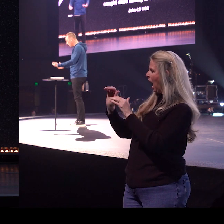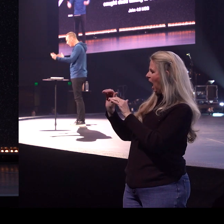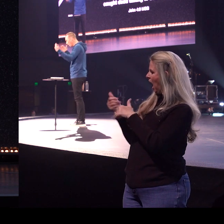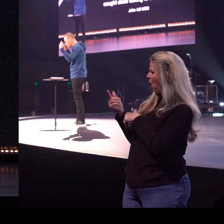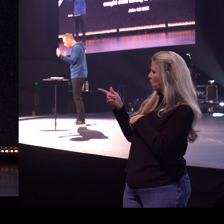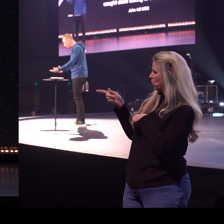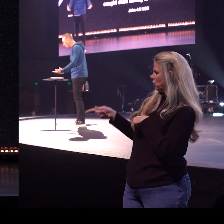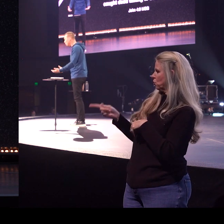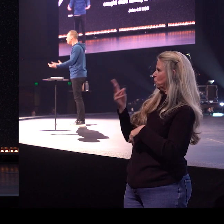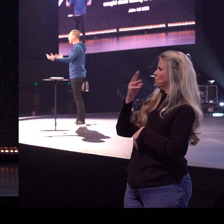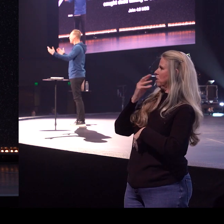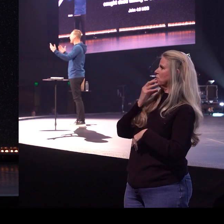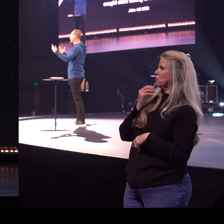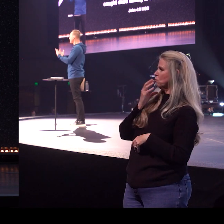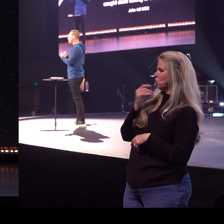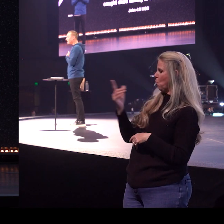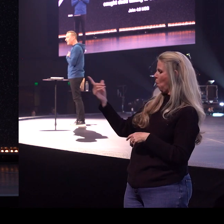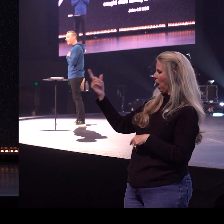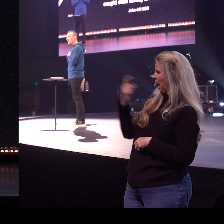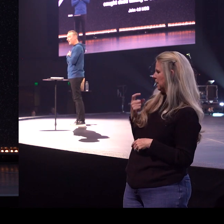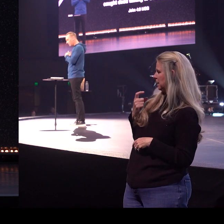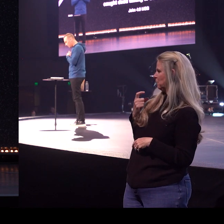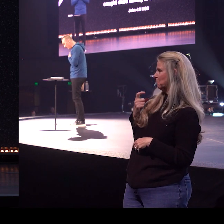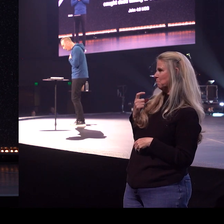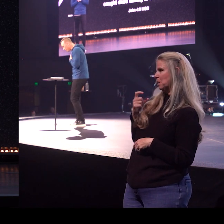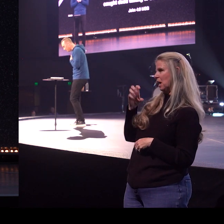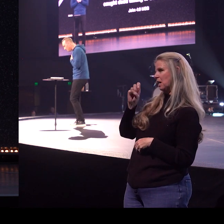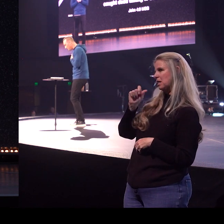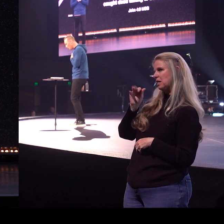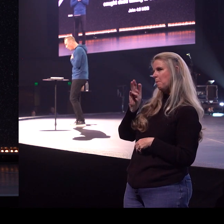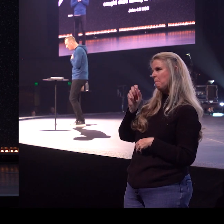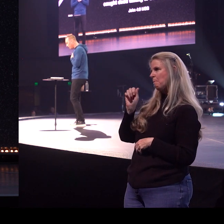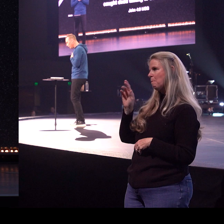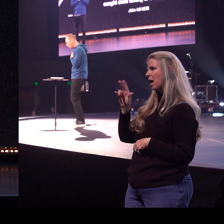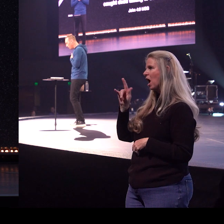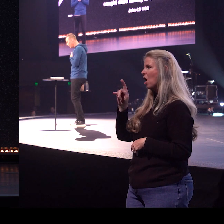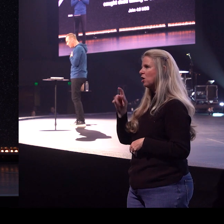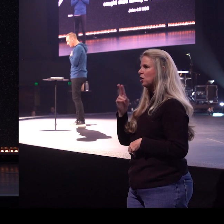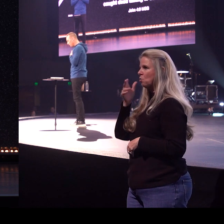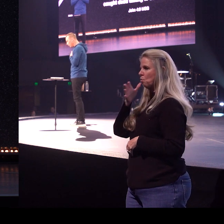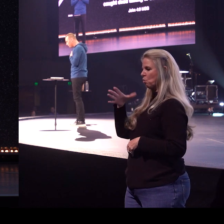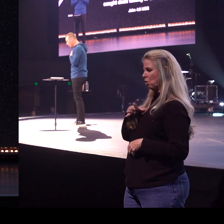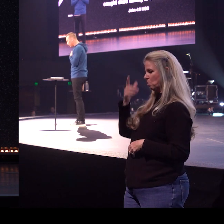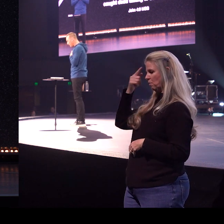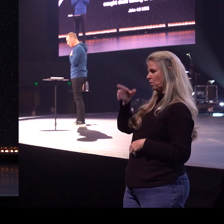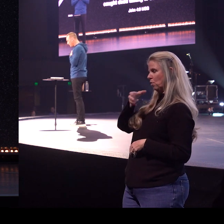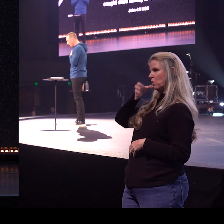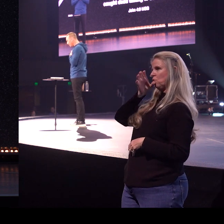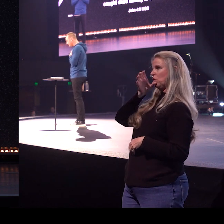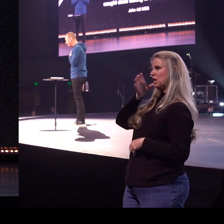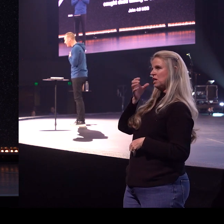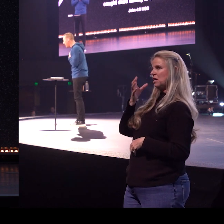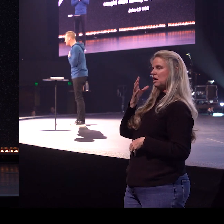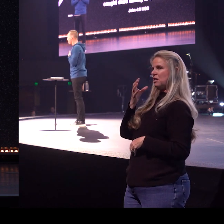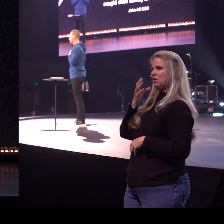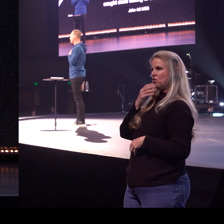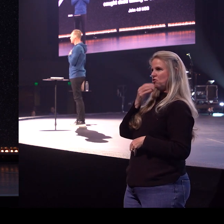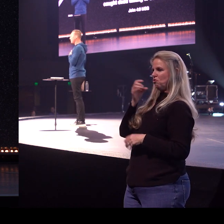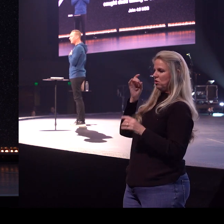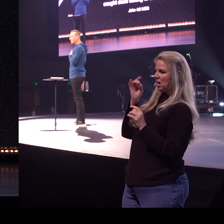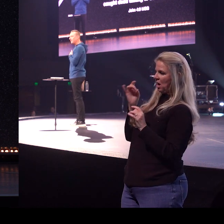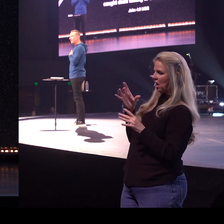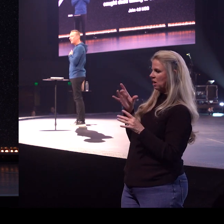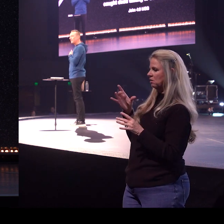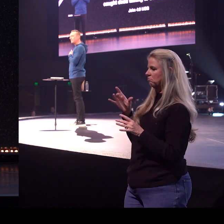you, a Jew, are asking me, a Samaritan woman, for a drink? Jews in those days wouldn't be caught dead talking